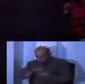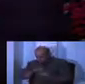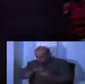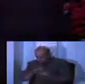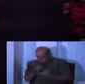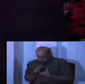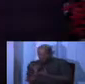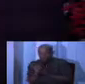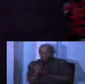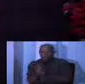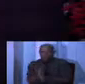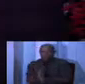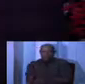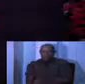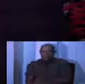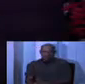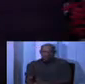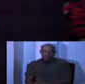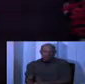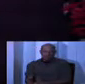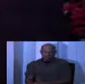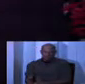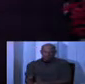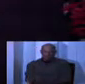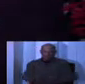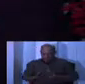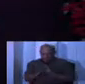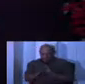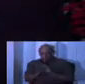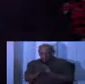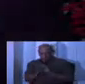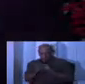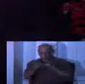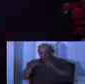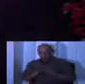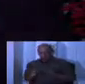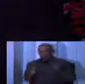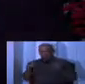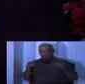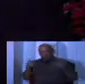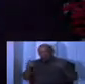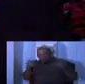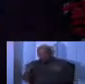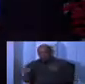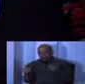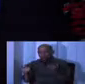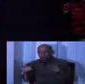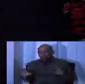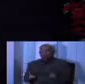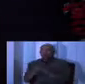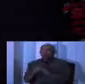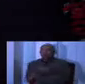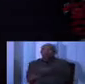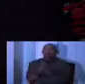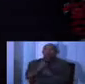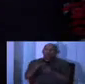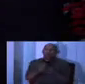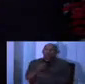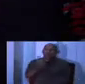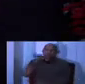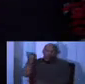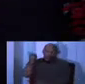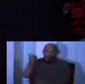us and to allow that experience to drive us forward to bring this world to a better